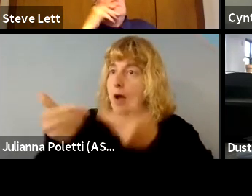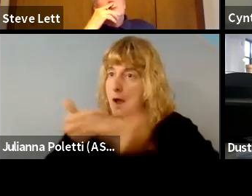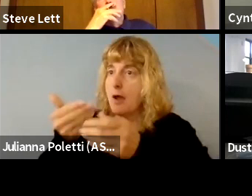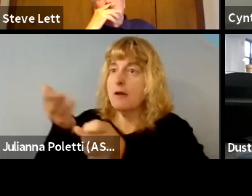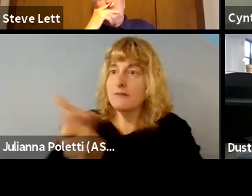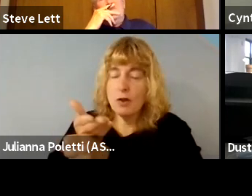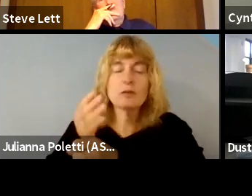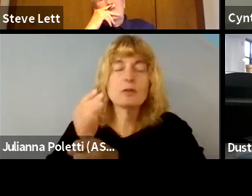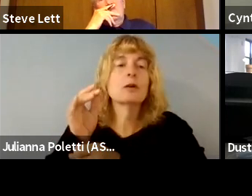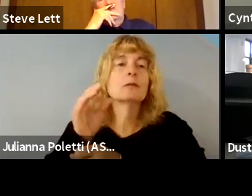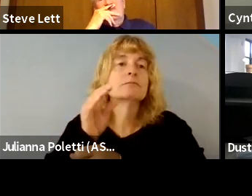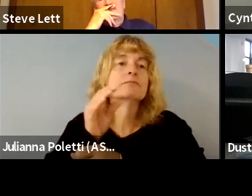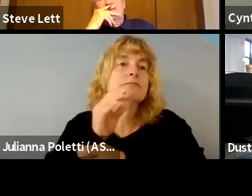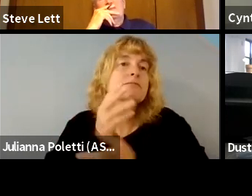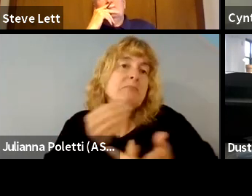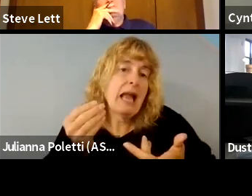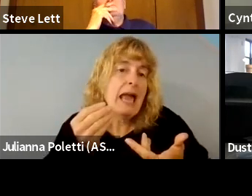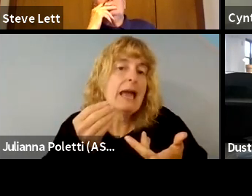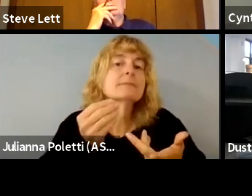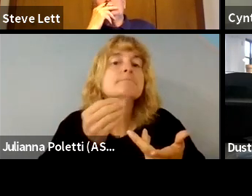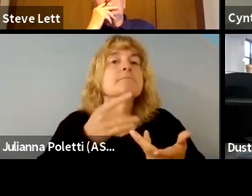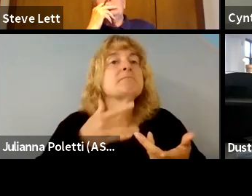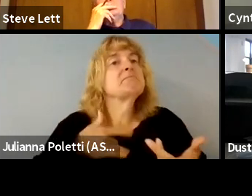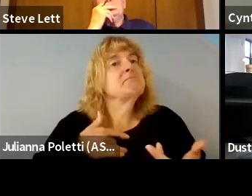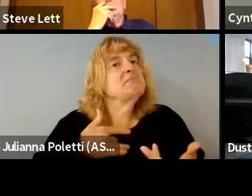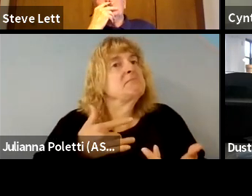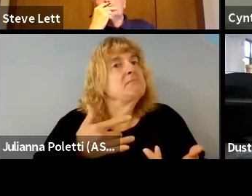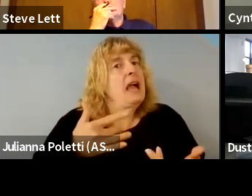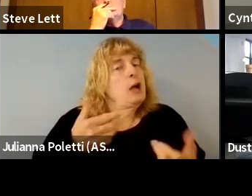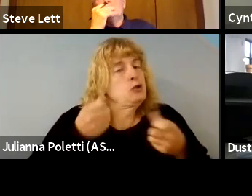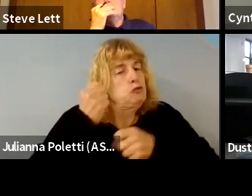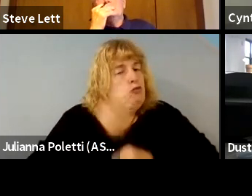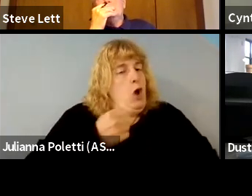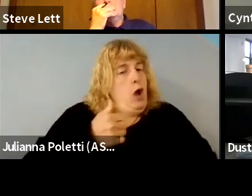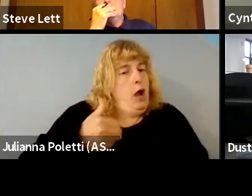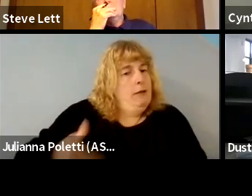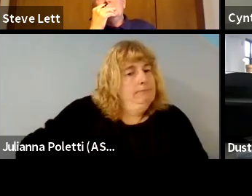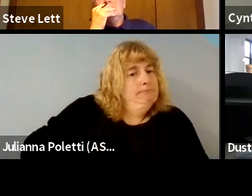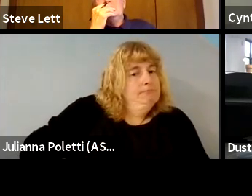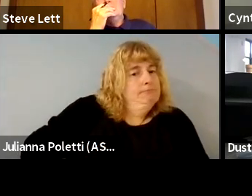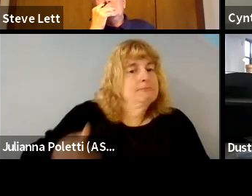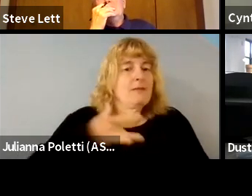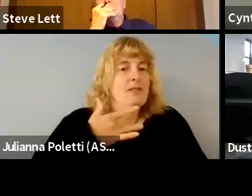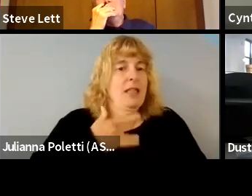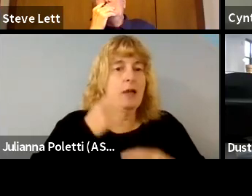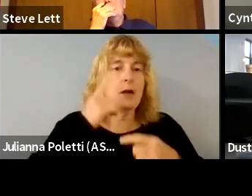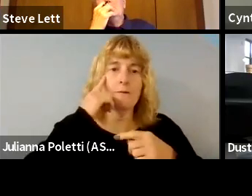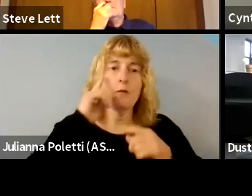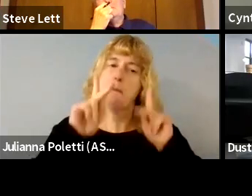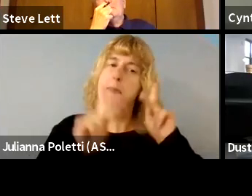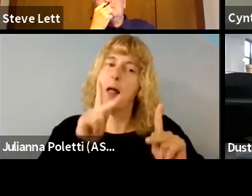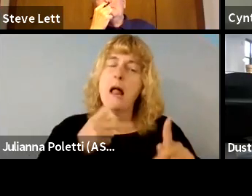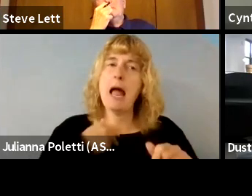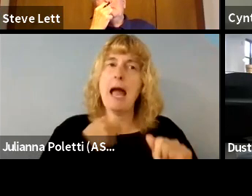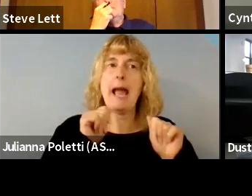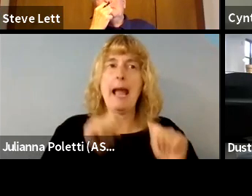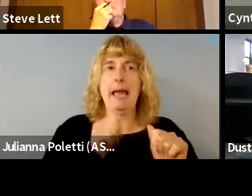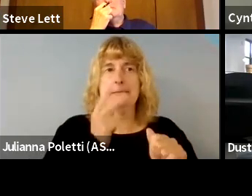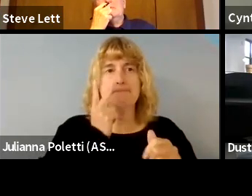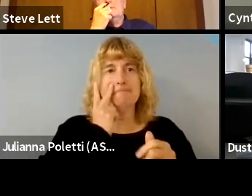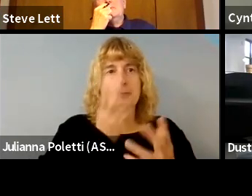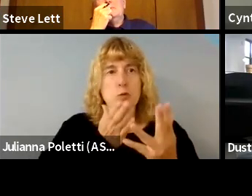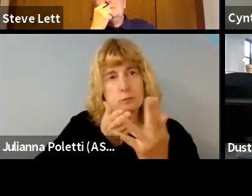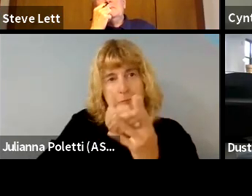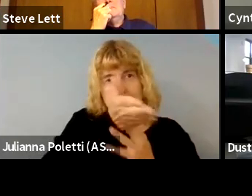like what I could bring, I have a strong gut instinct when it comes to people, and I can look beyond people and almost